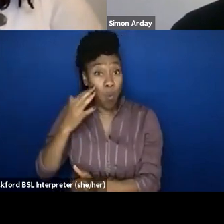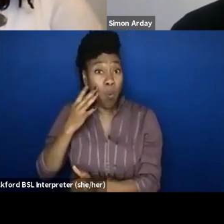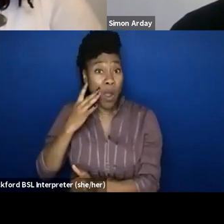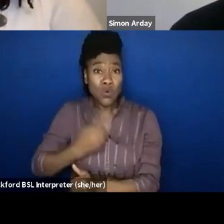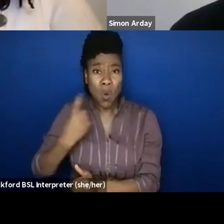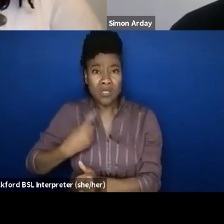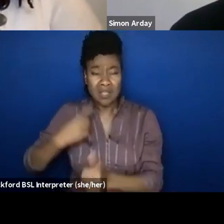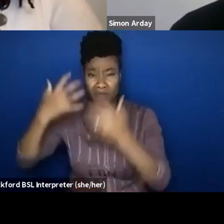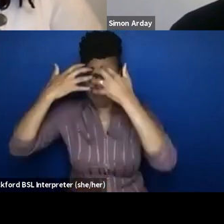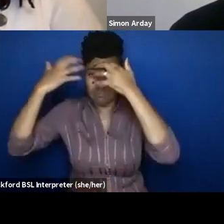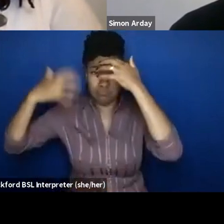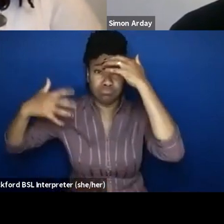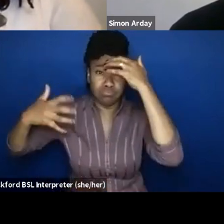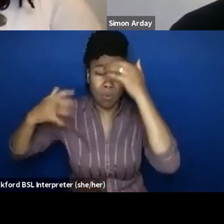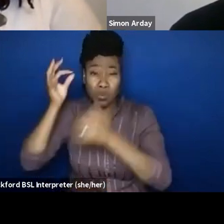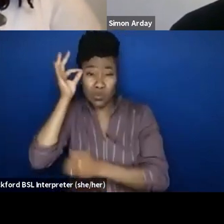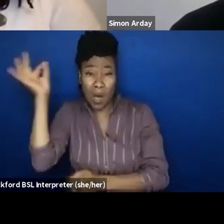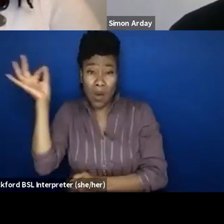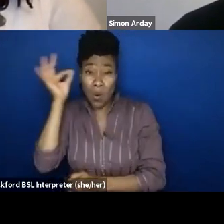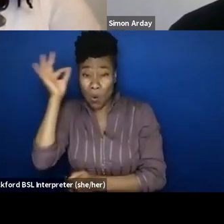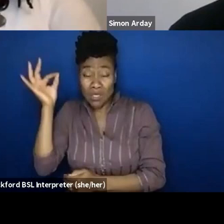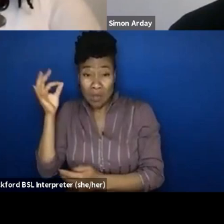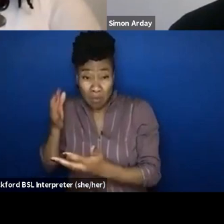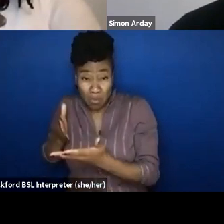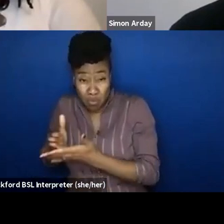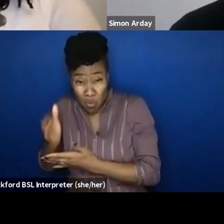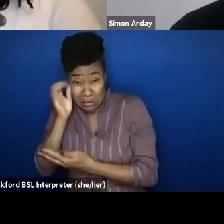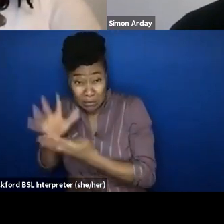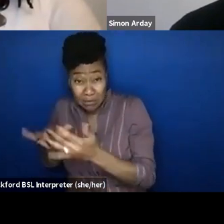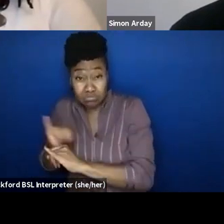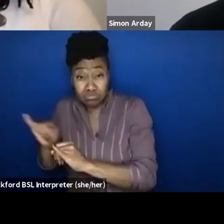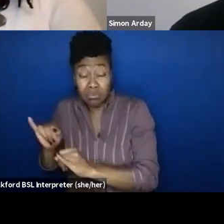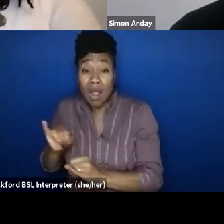much. If someone just takes the time to listen